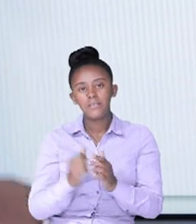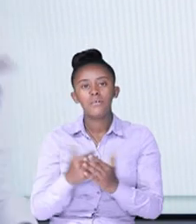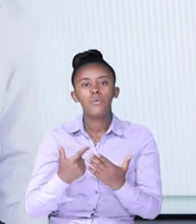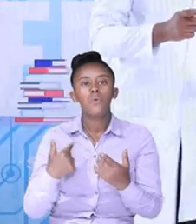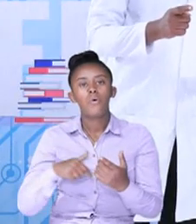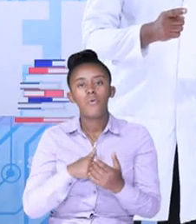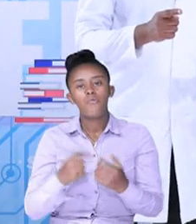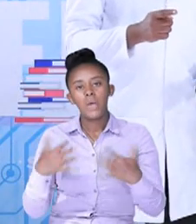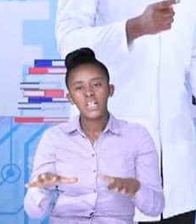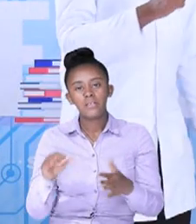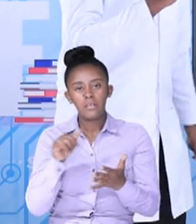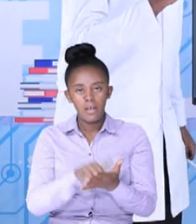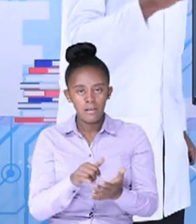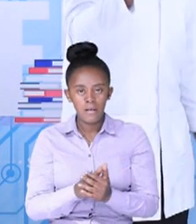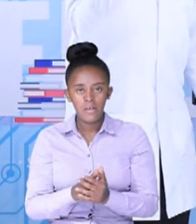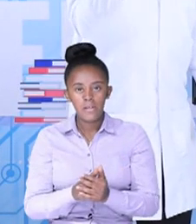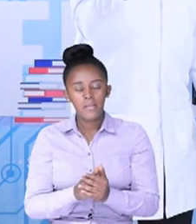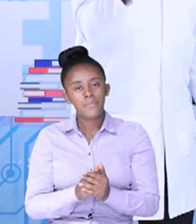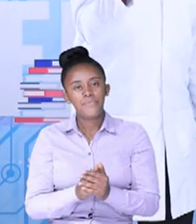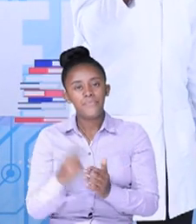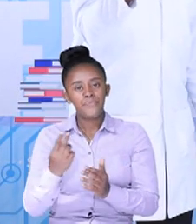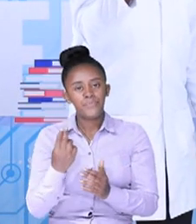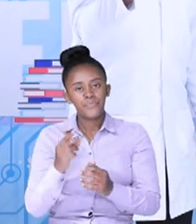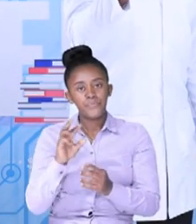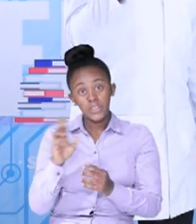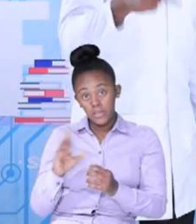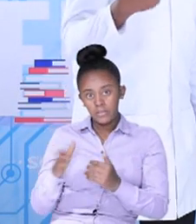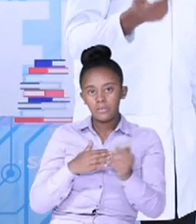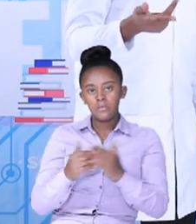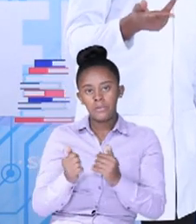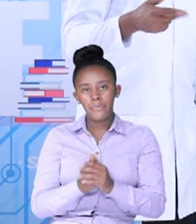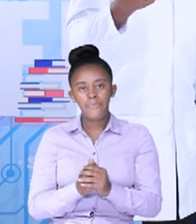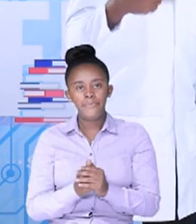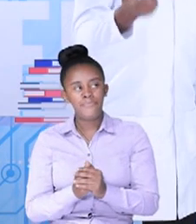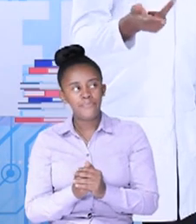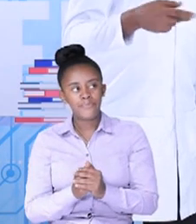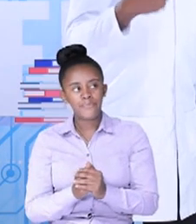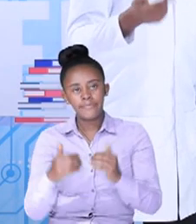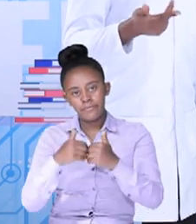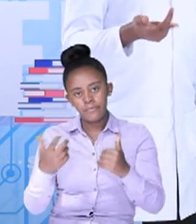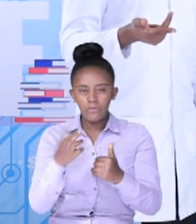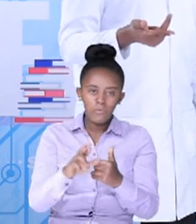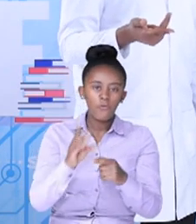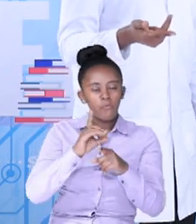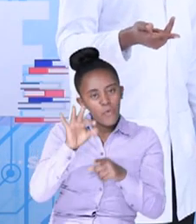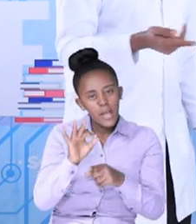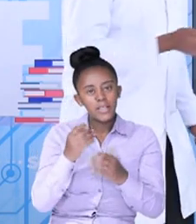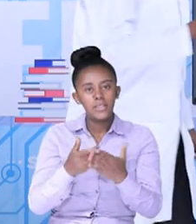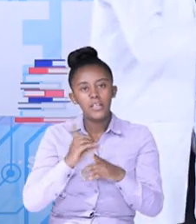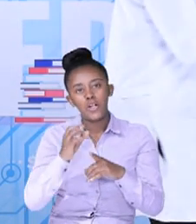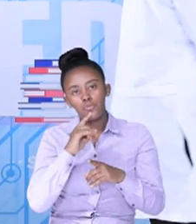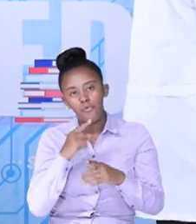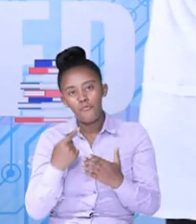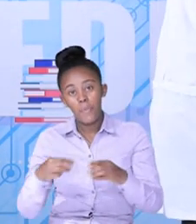have already mentioned that you should have to use the right-hand rule to identify or find the direction of the magnetic